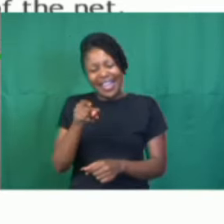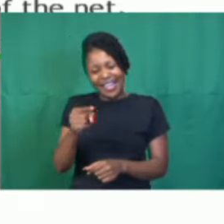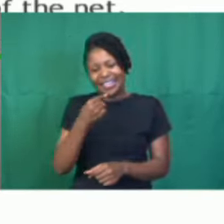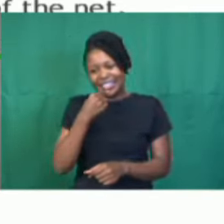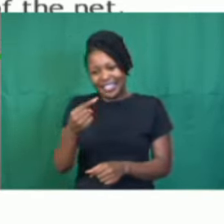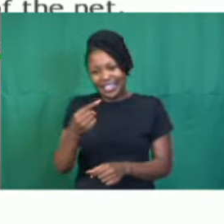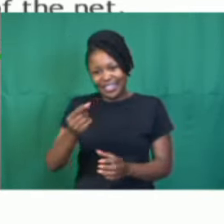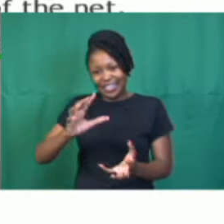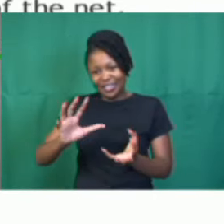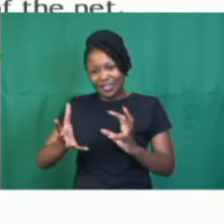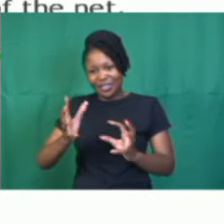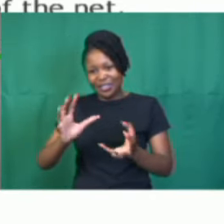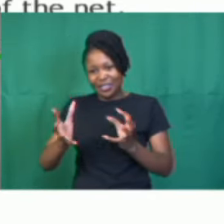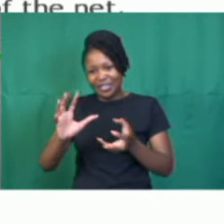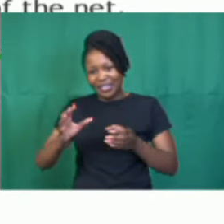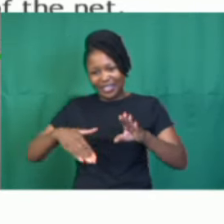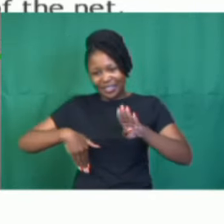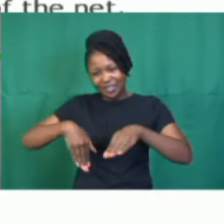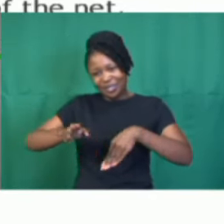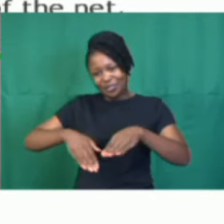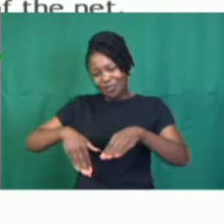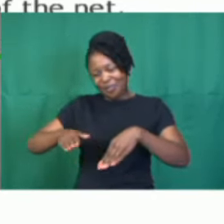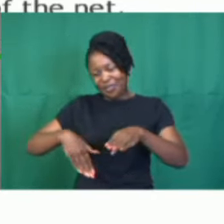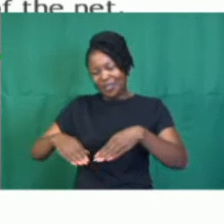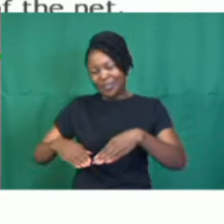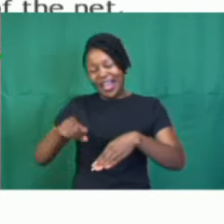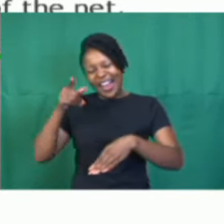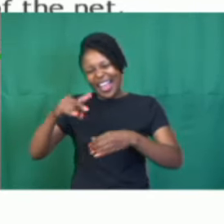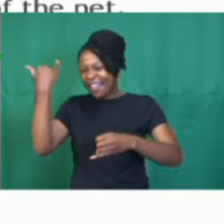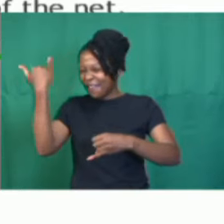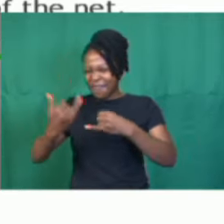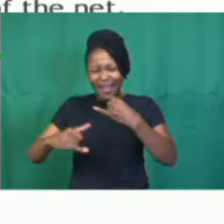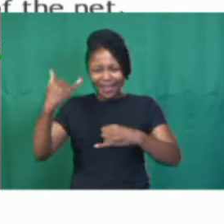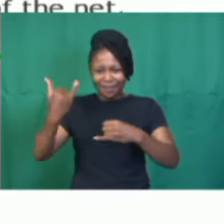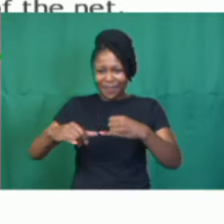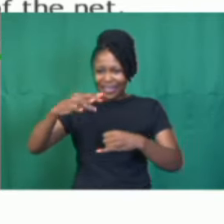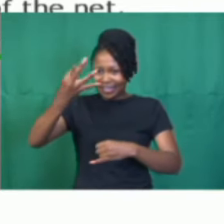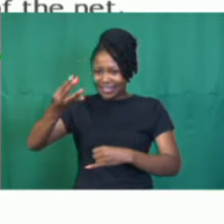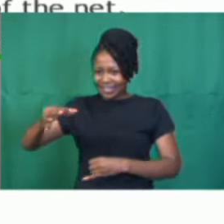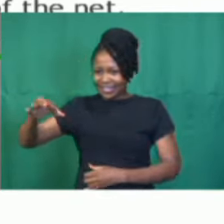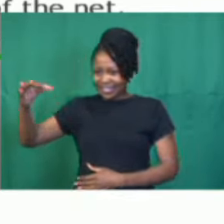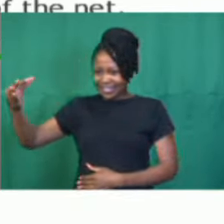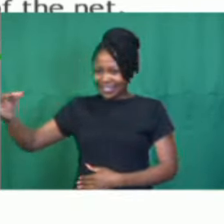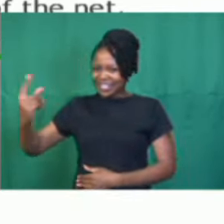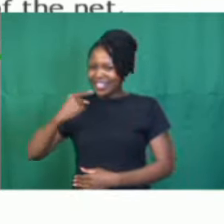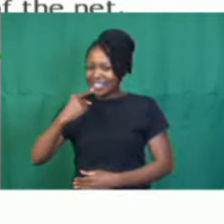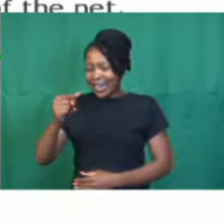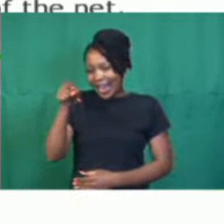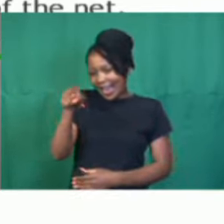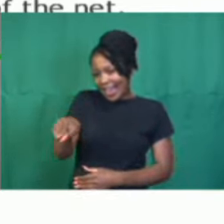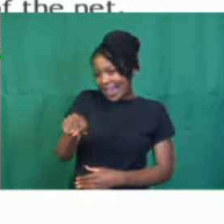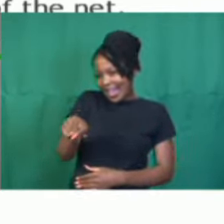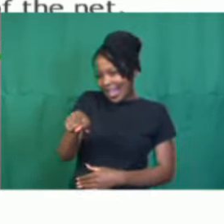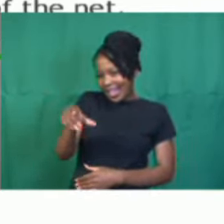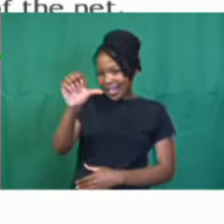is when the writer actually says it directly, but we have long guessed what we are talking about